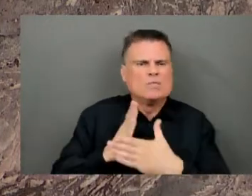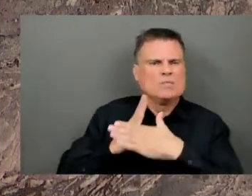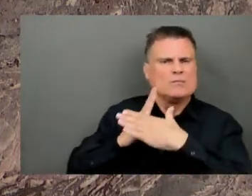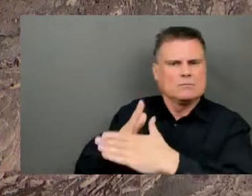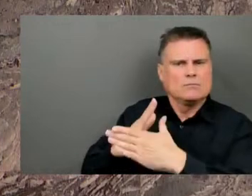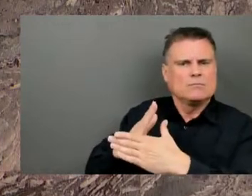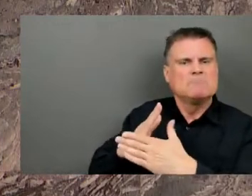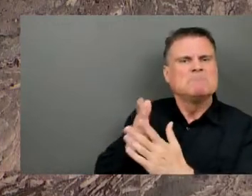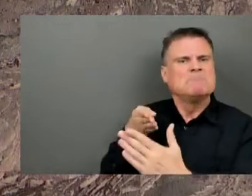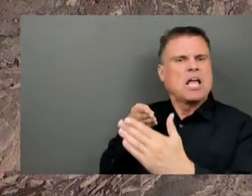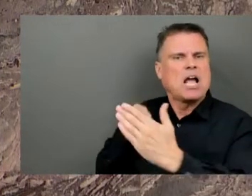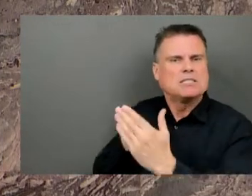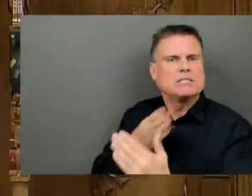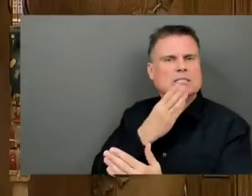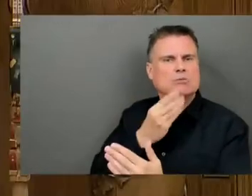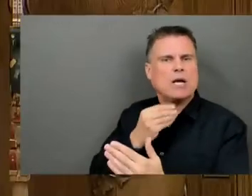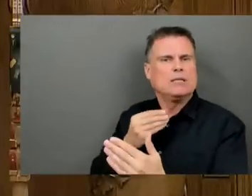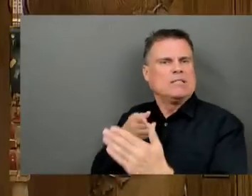Public Service?